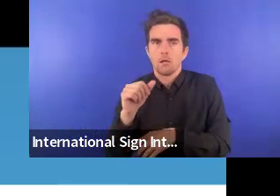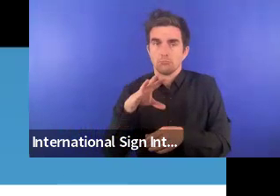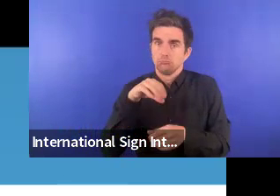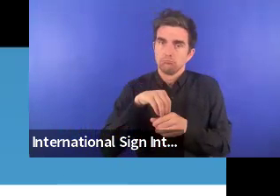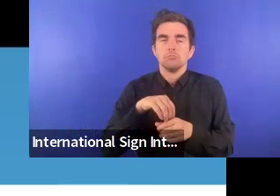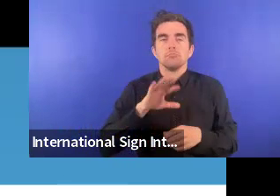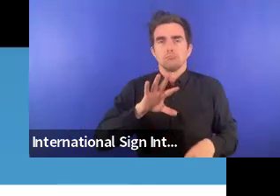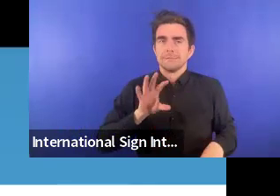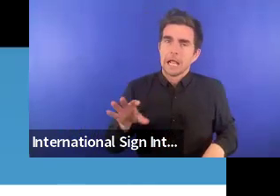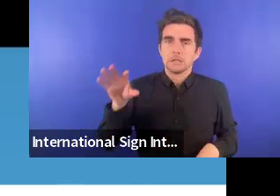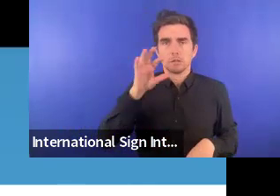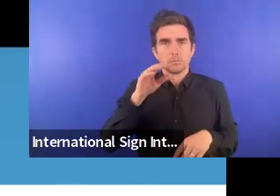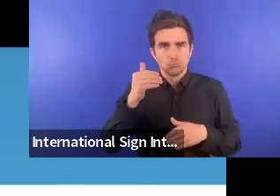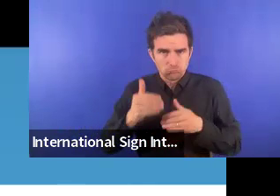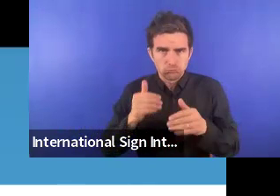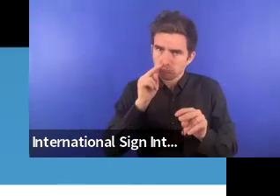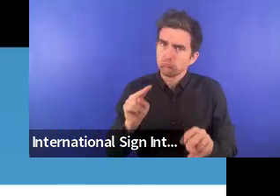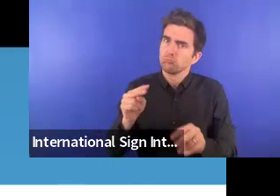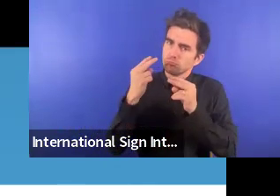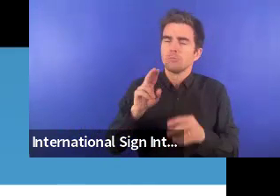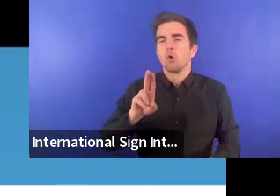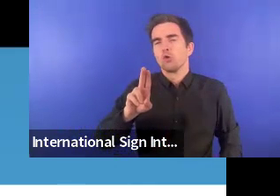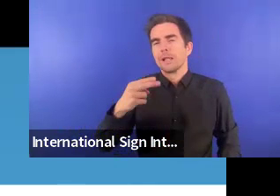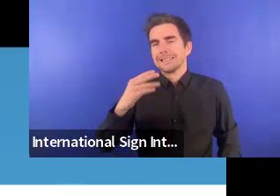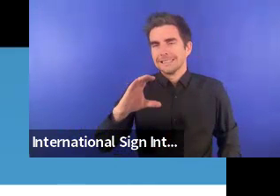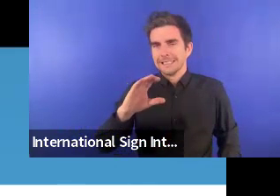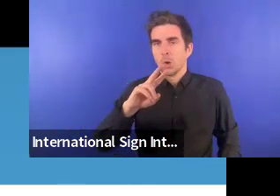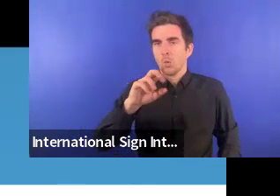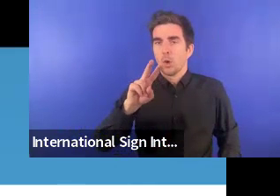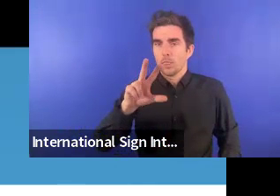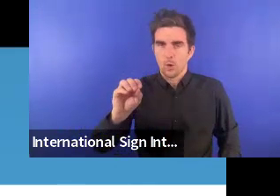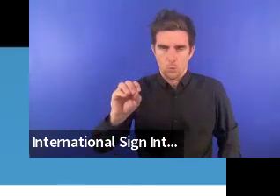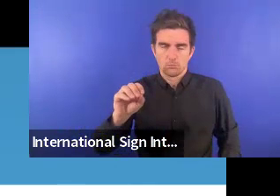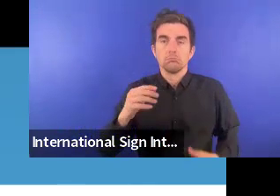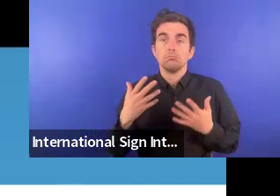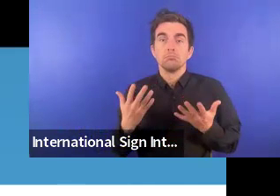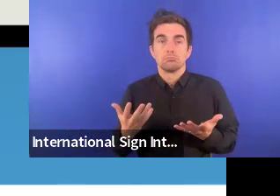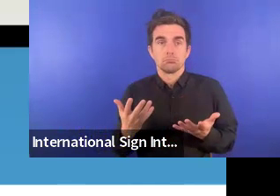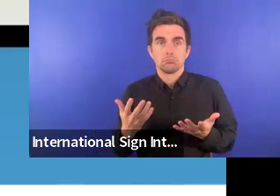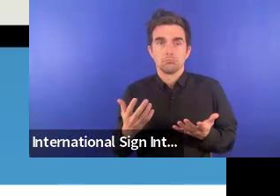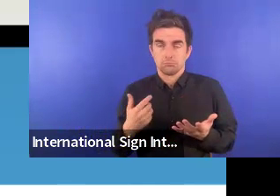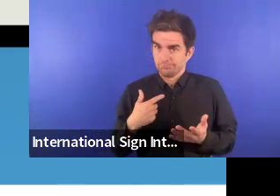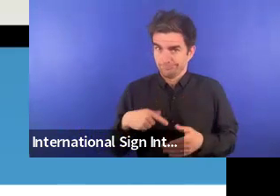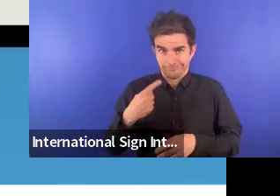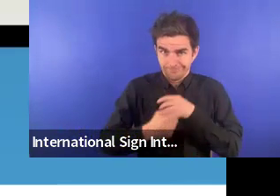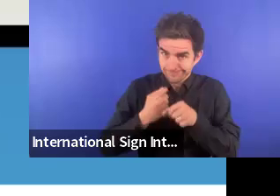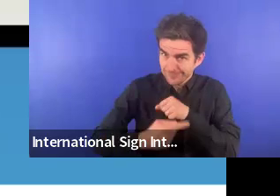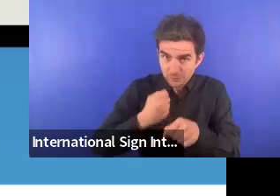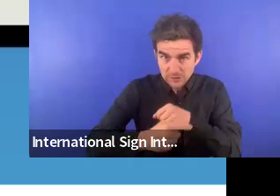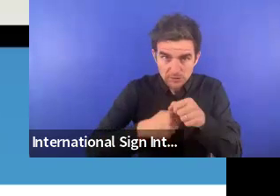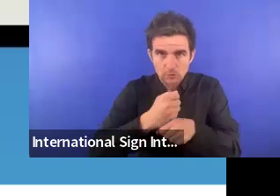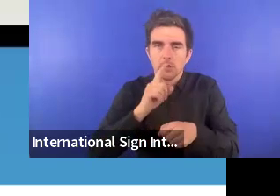are restructuring a little bit, so we'll communicate this in terms of frequency.